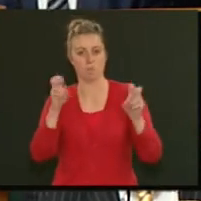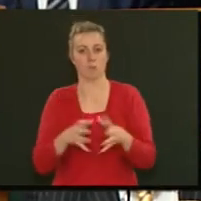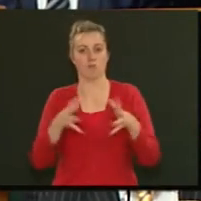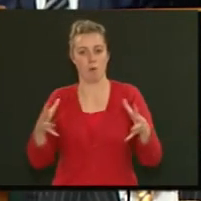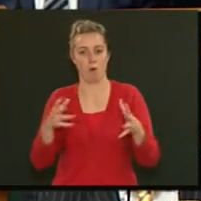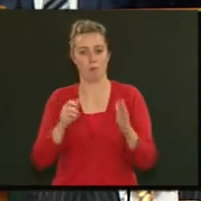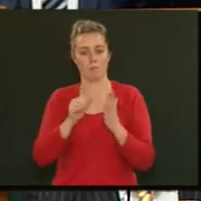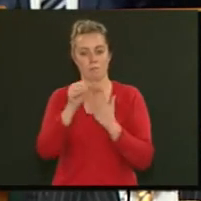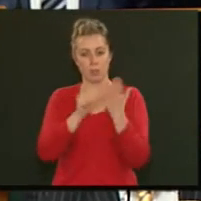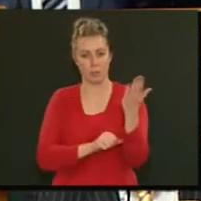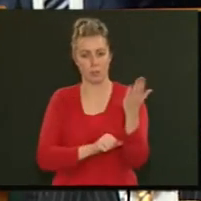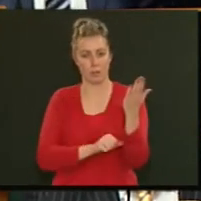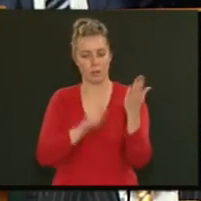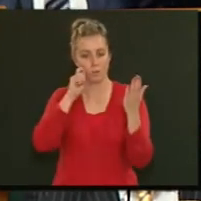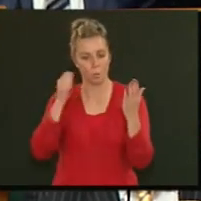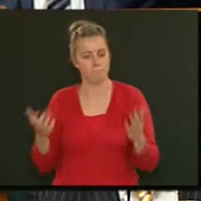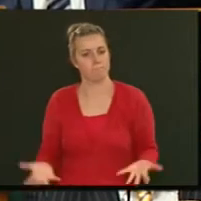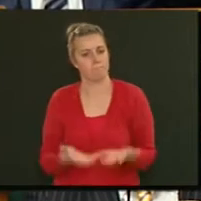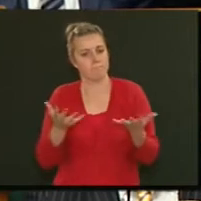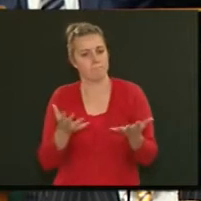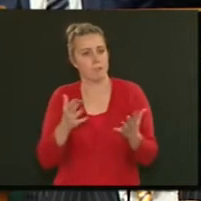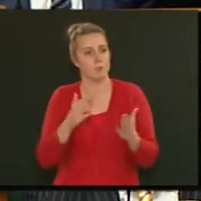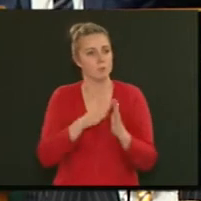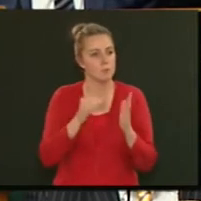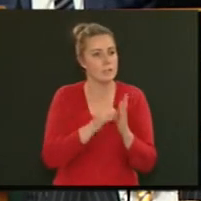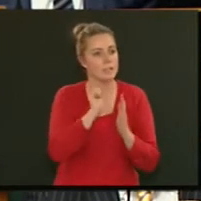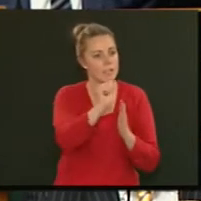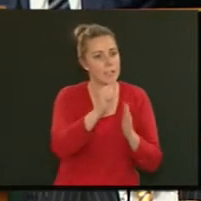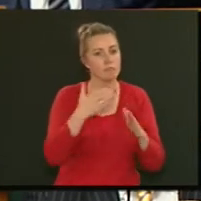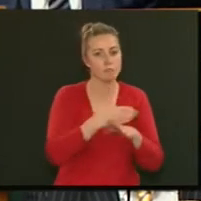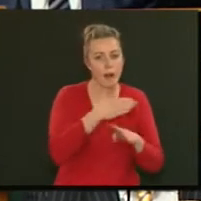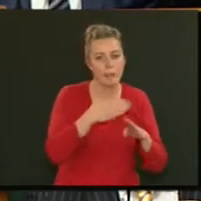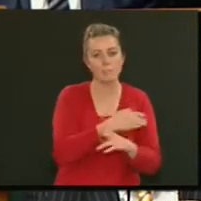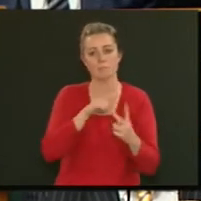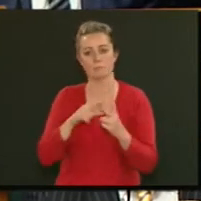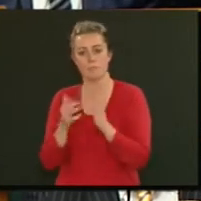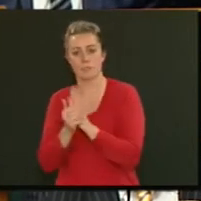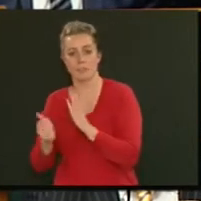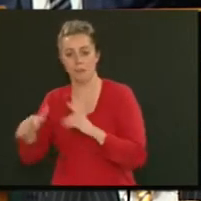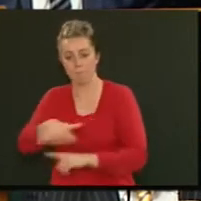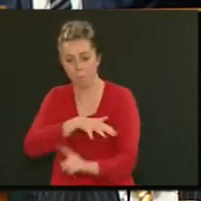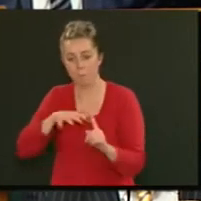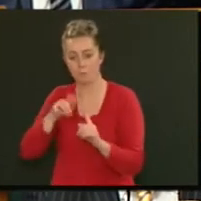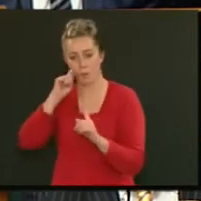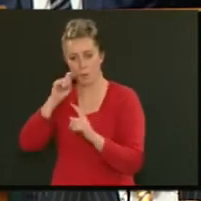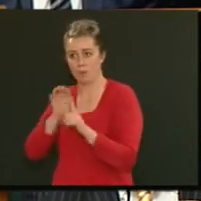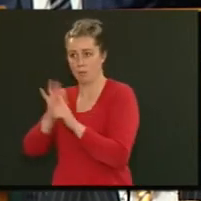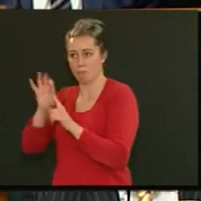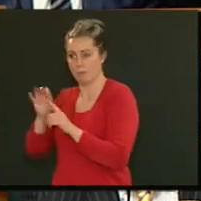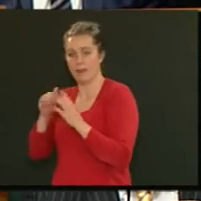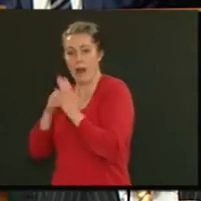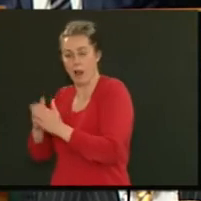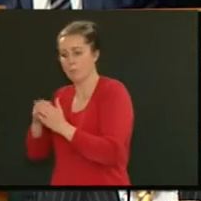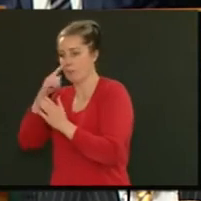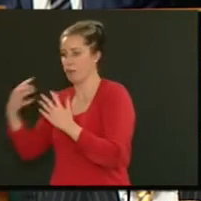includes measures to boost New Zealand's trade, lift the skills of our workforce, recruit skilled migrants our companies need to